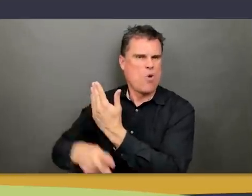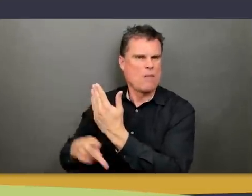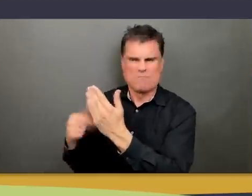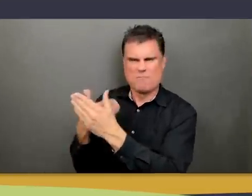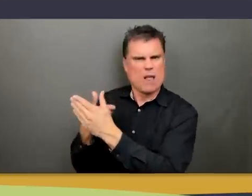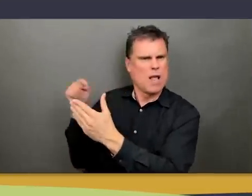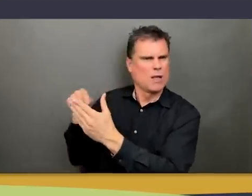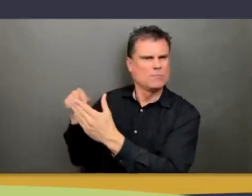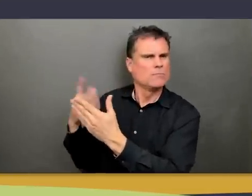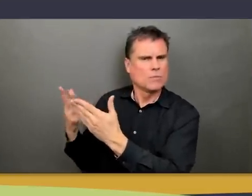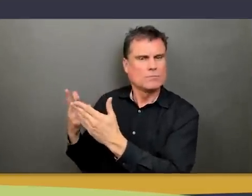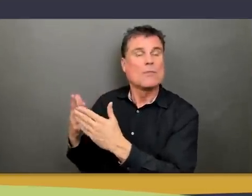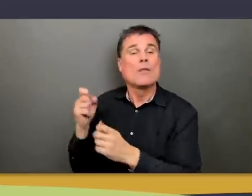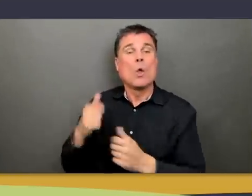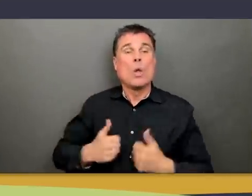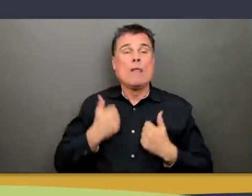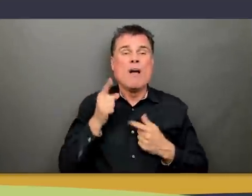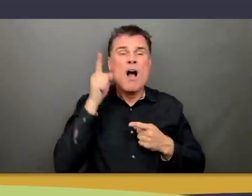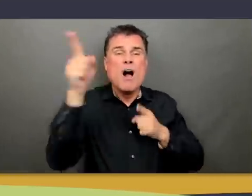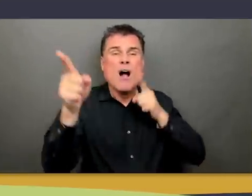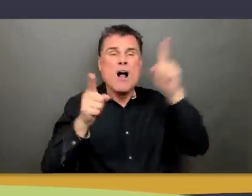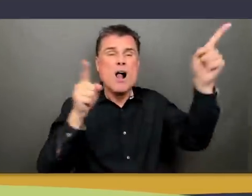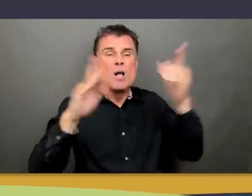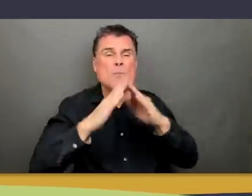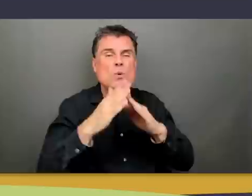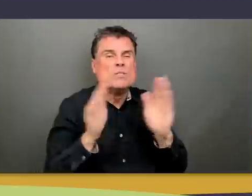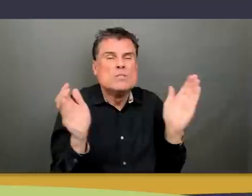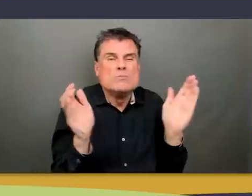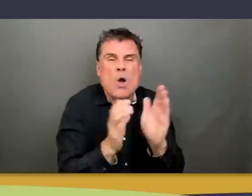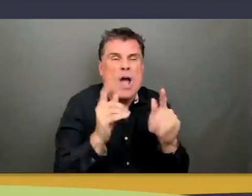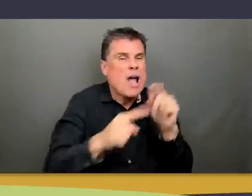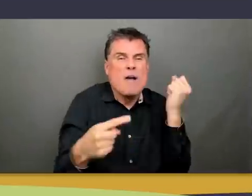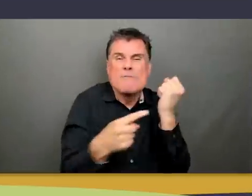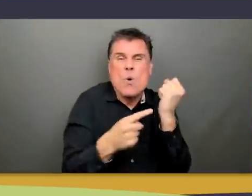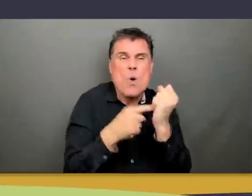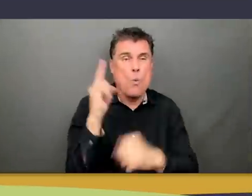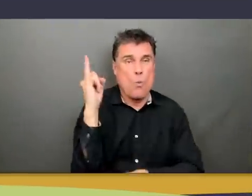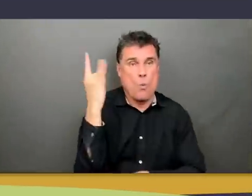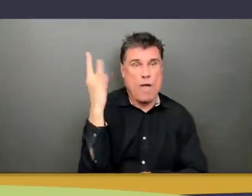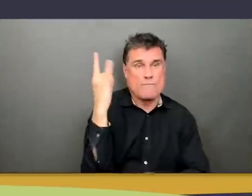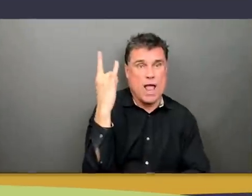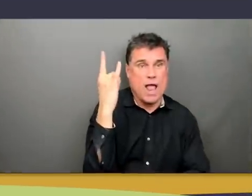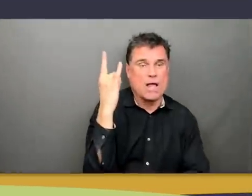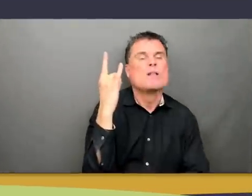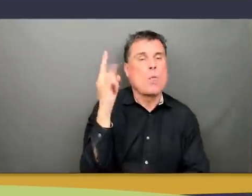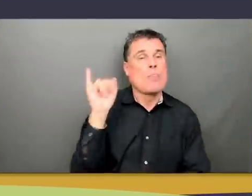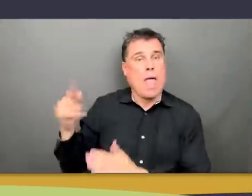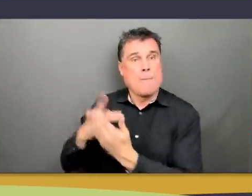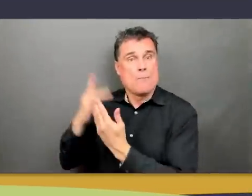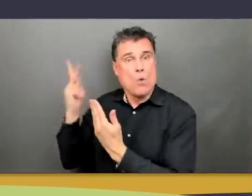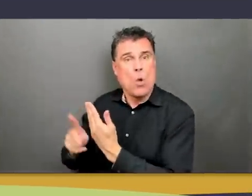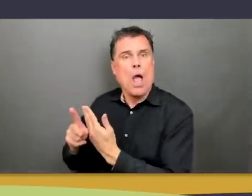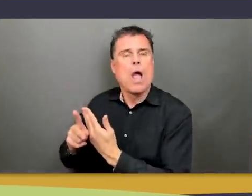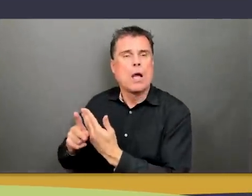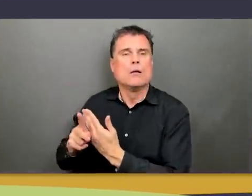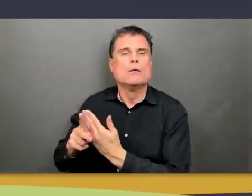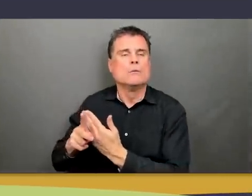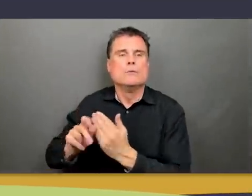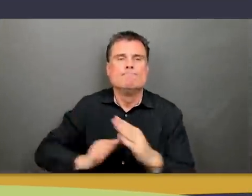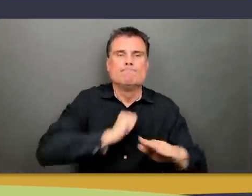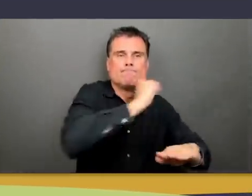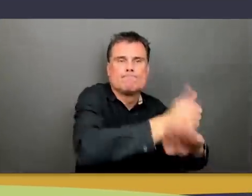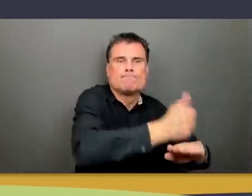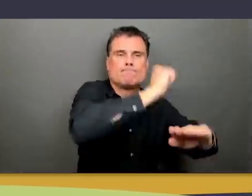they could learn about our urban culture, but also they can learn about what they learn about in their culture in Africa. And